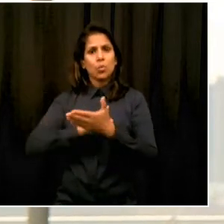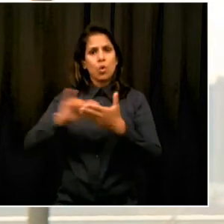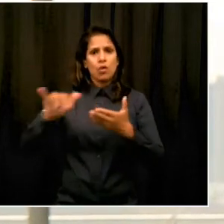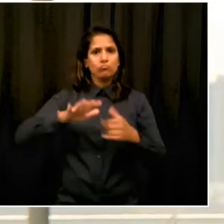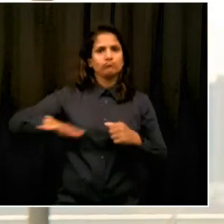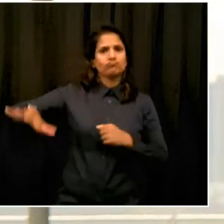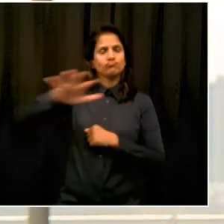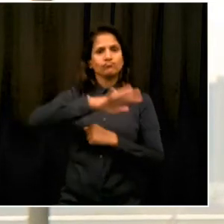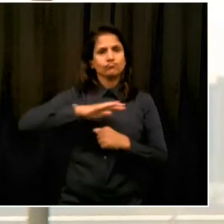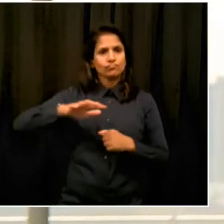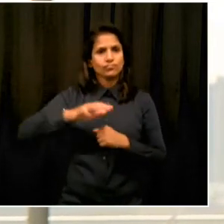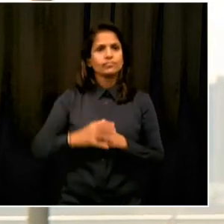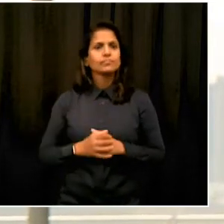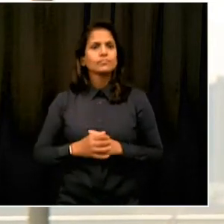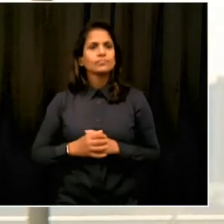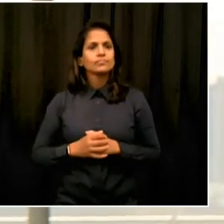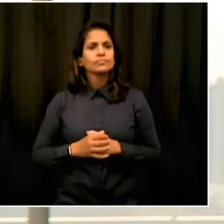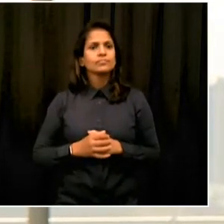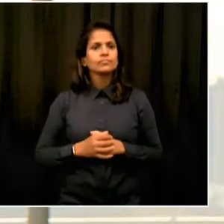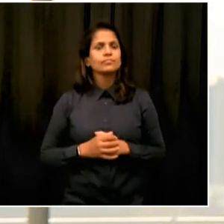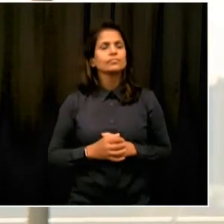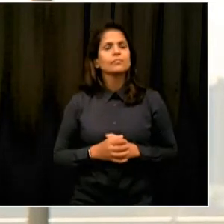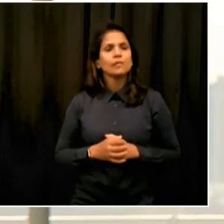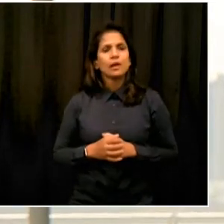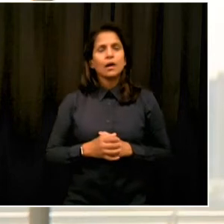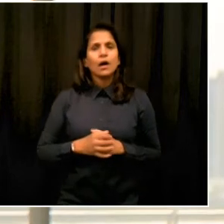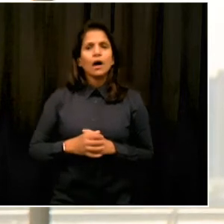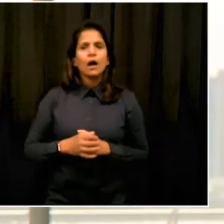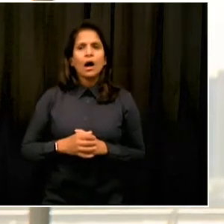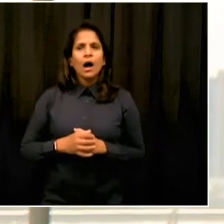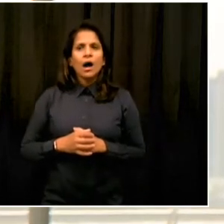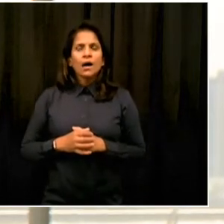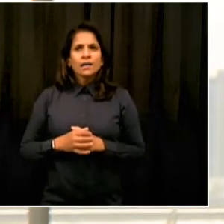Alexandria symbolizes New York City's journey to become a life sciences hub.